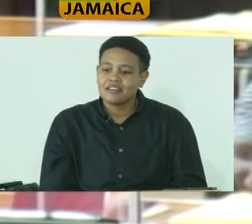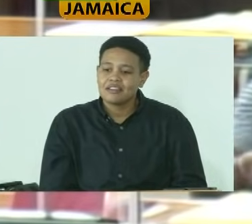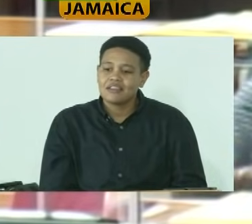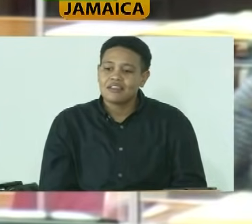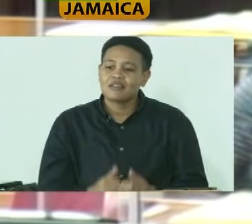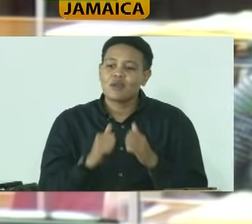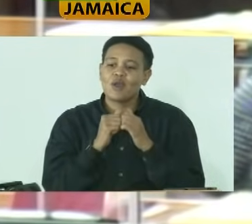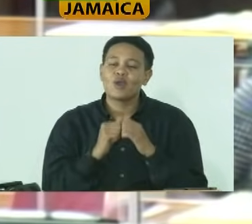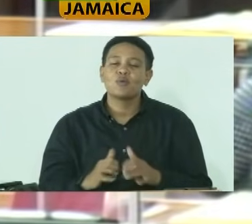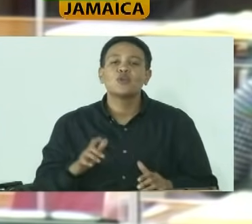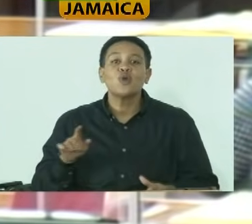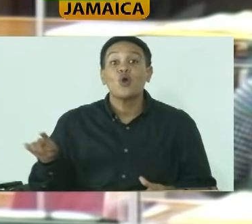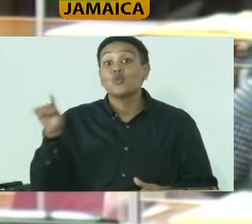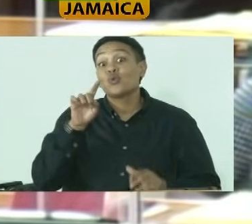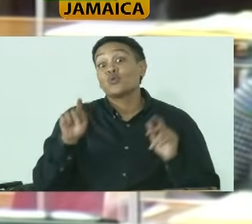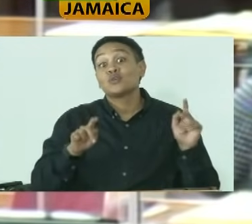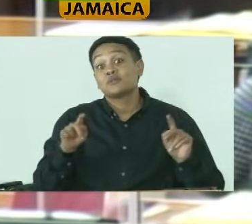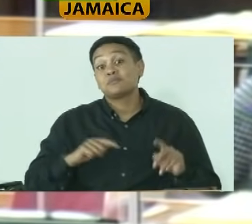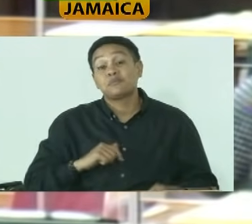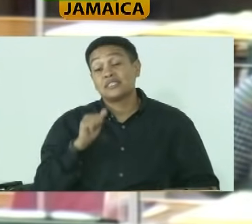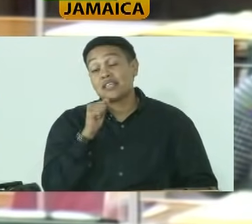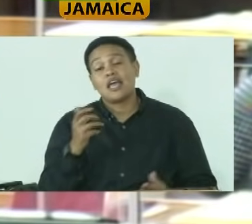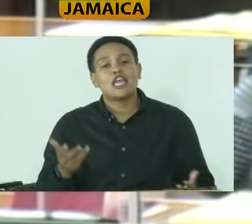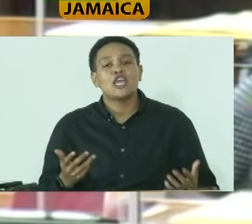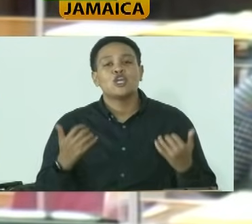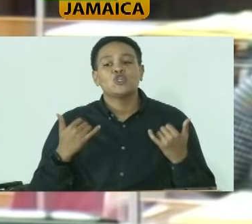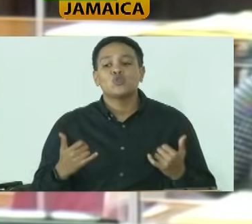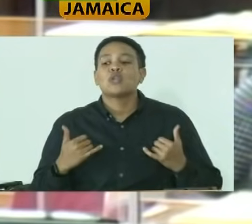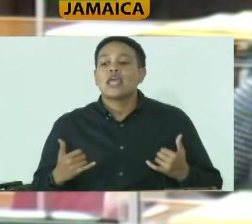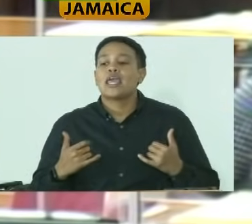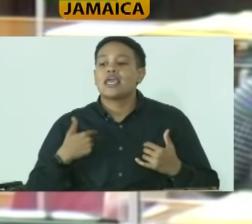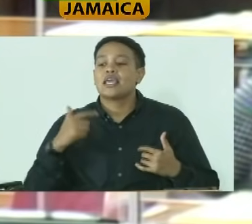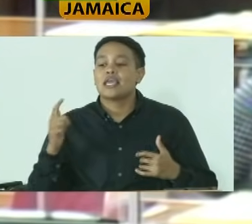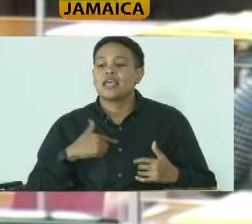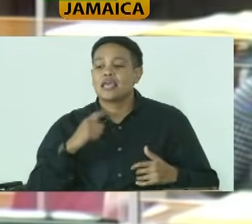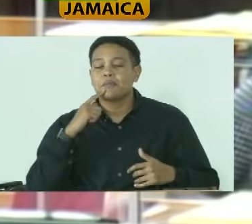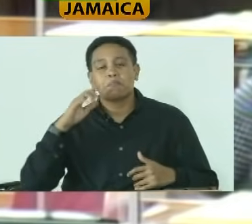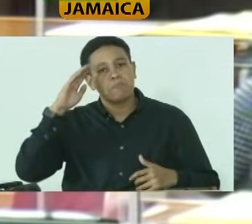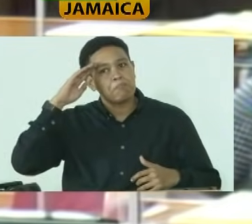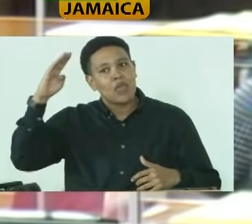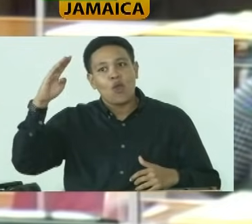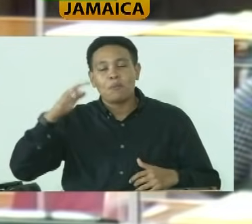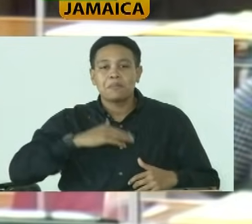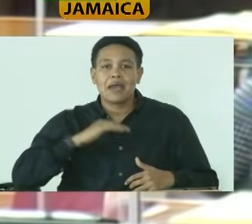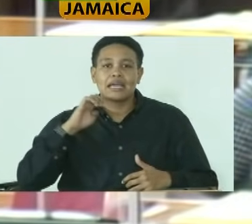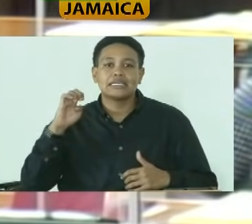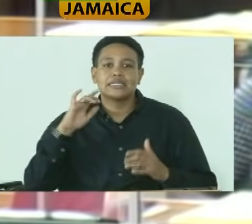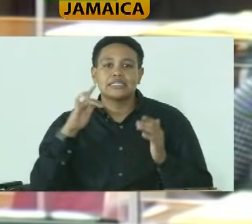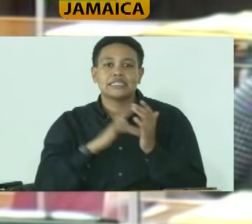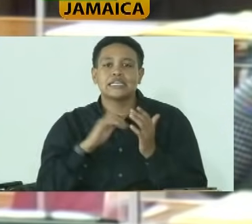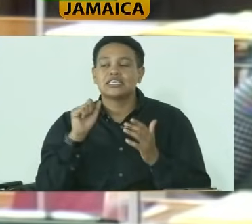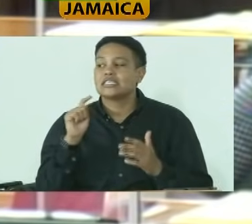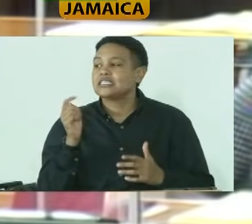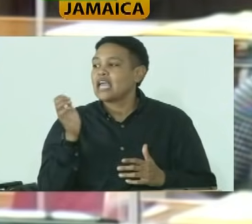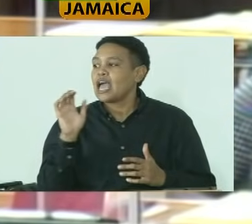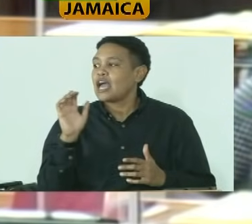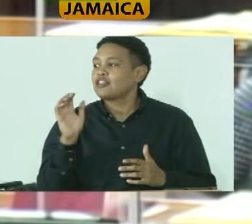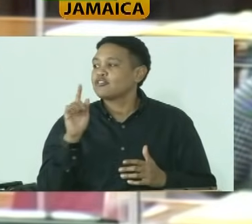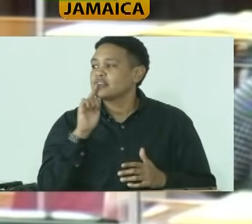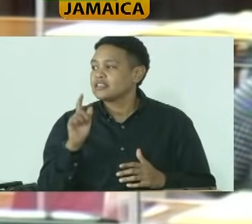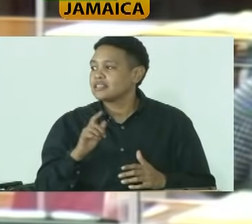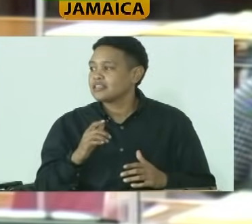Without them, I would not be standing here today, so let me big up my East Central St. Catherine